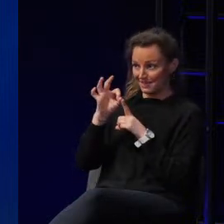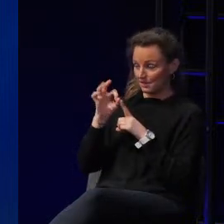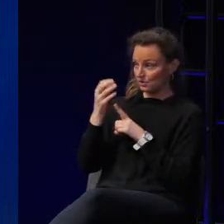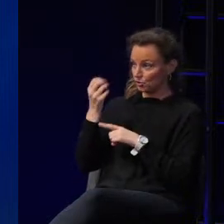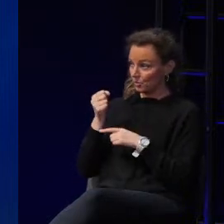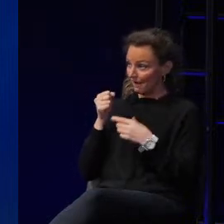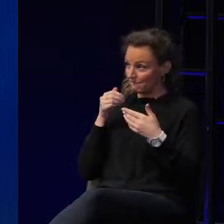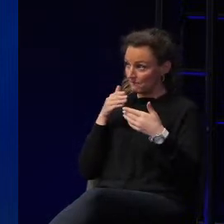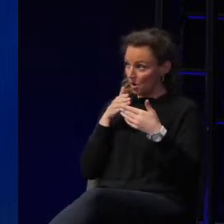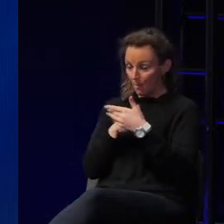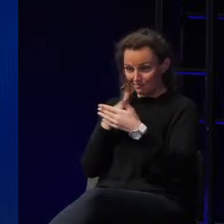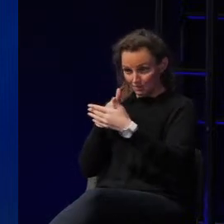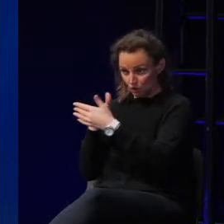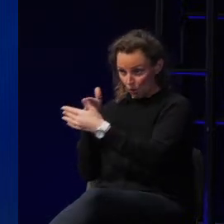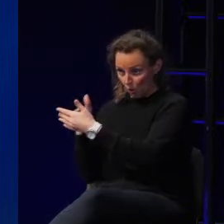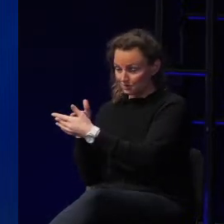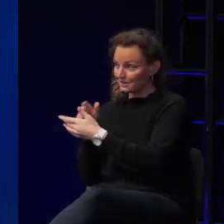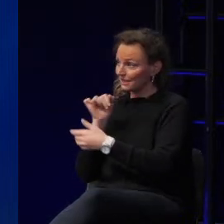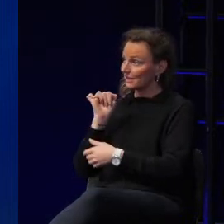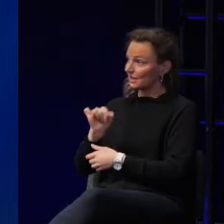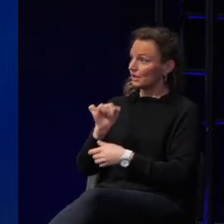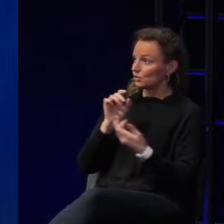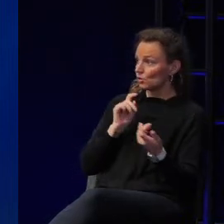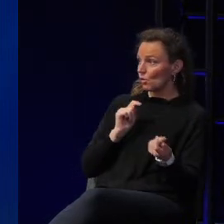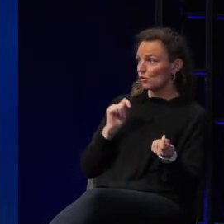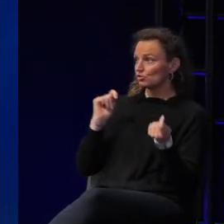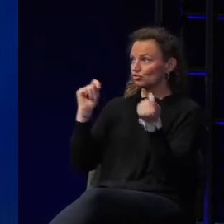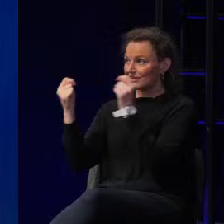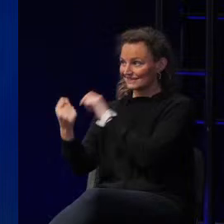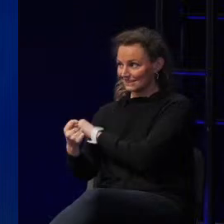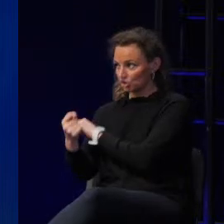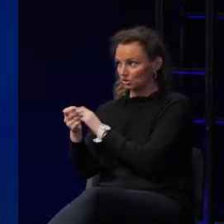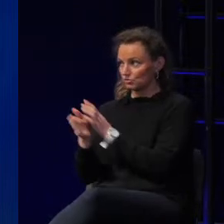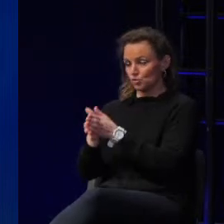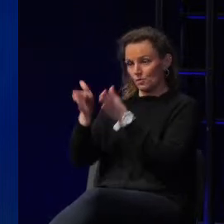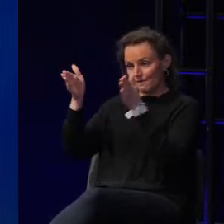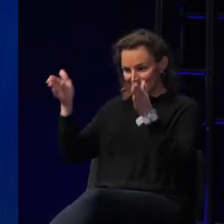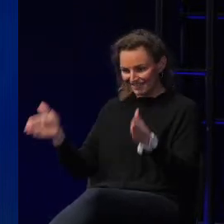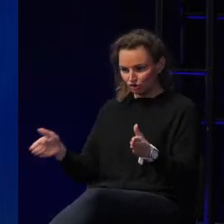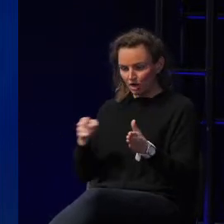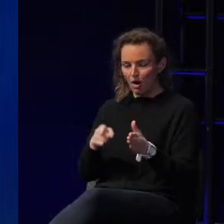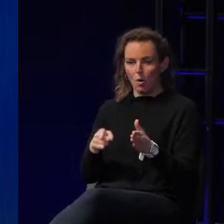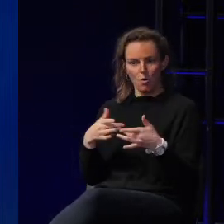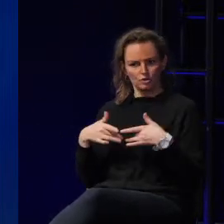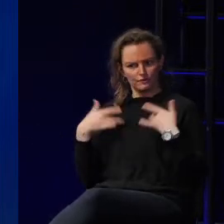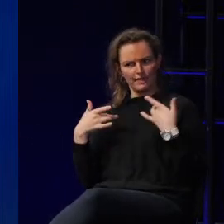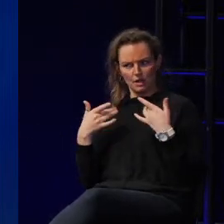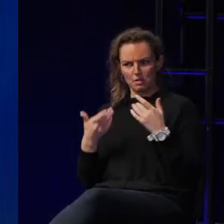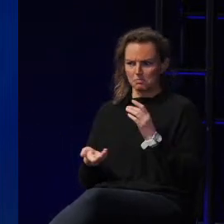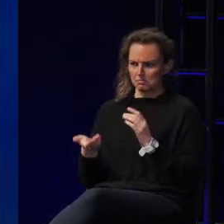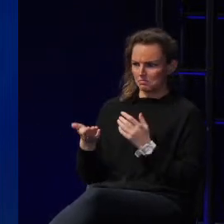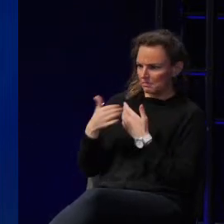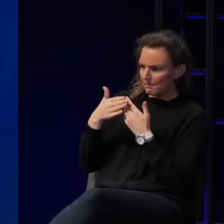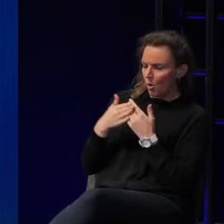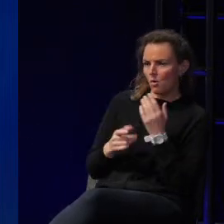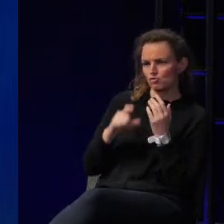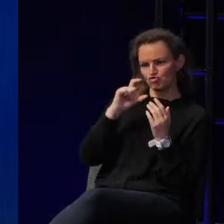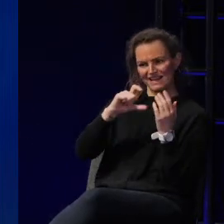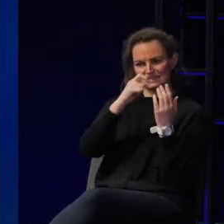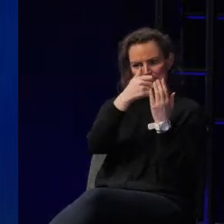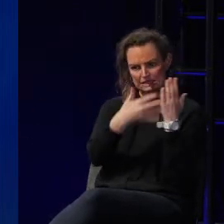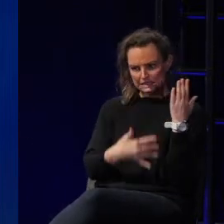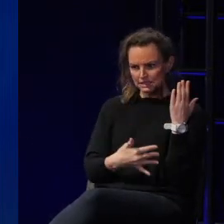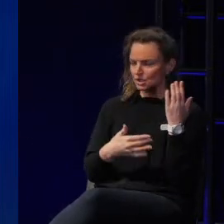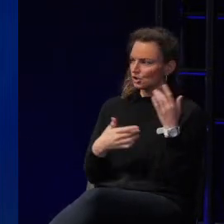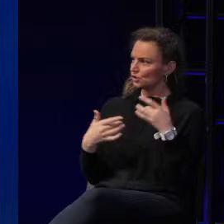your transition into theatre, or on the contrary, do you feel it gave you more credibility? And also, do you feel you had a responsibility at some